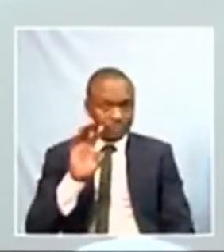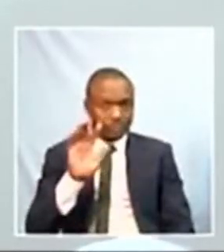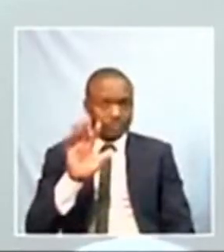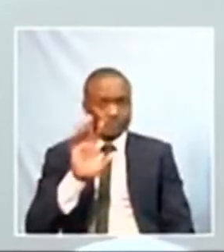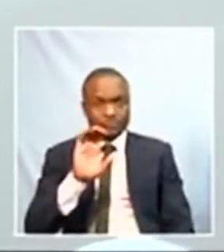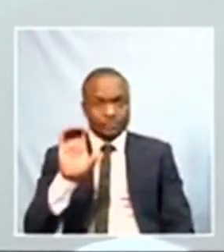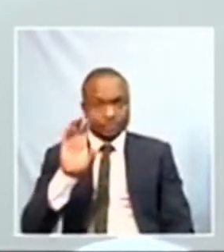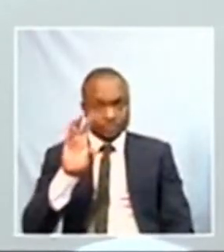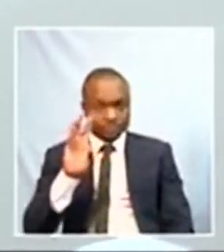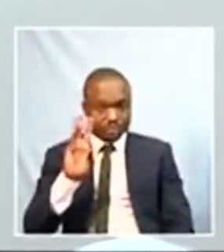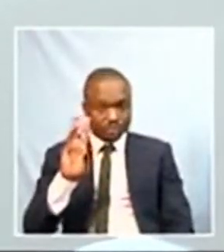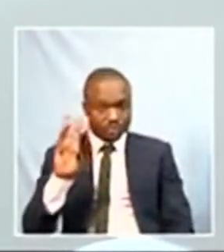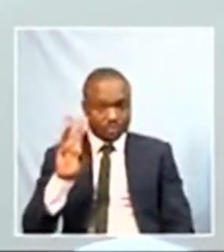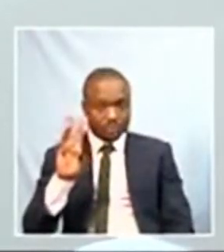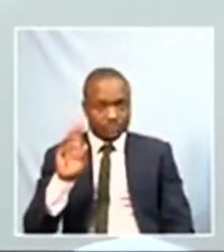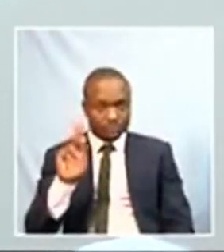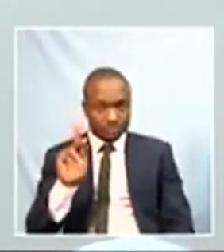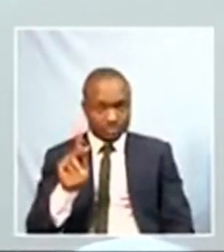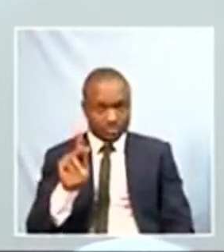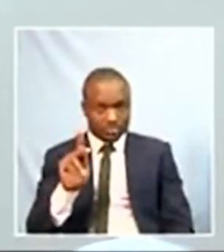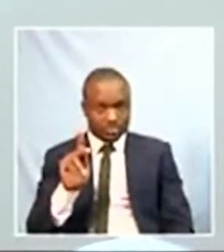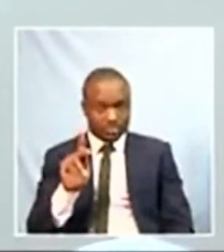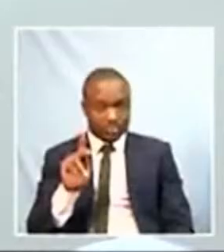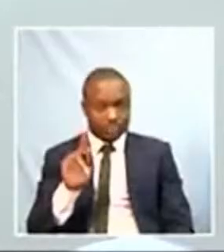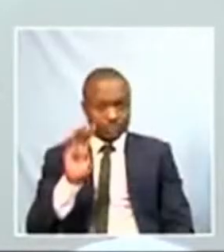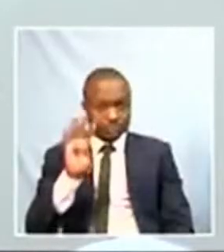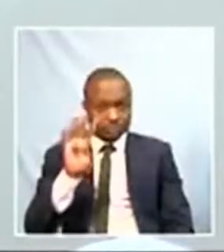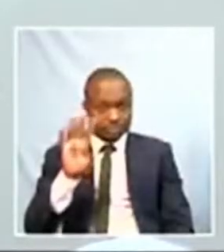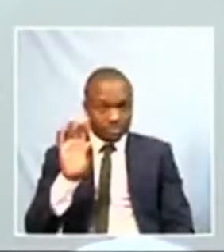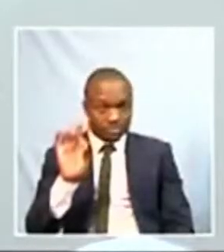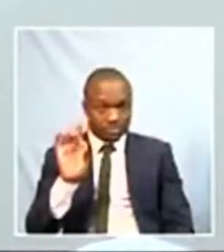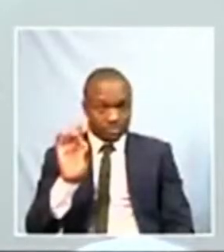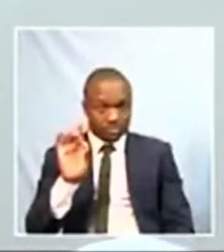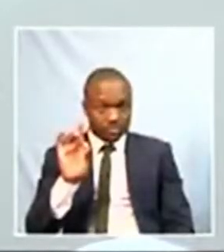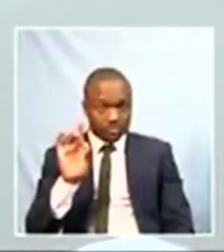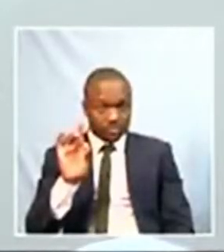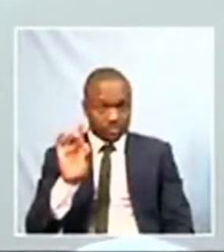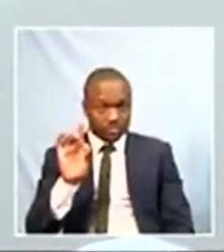48,030,566 kwacha. So it is